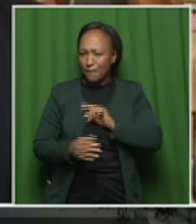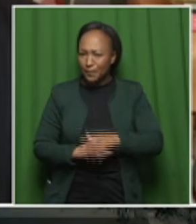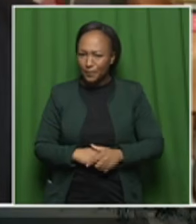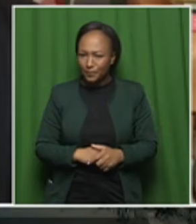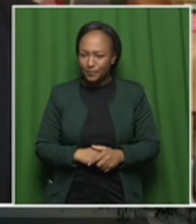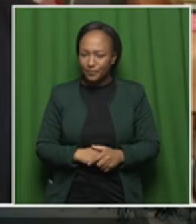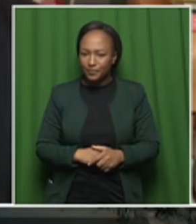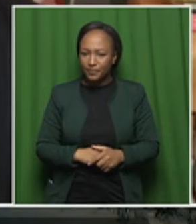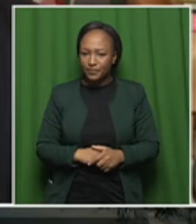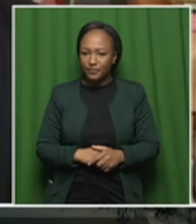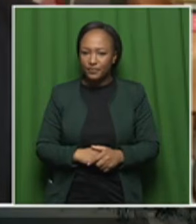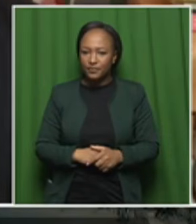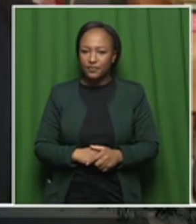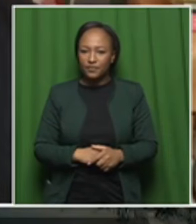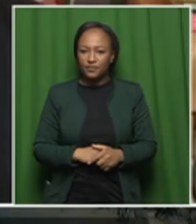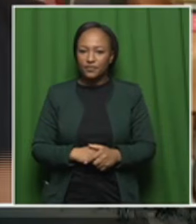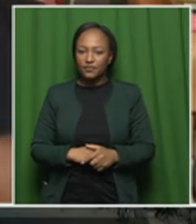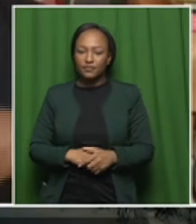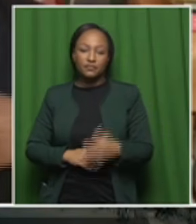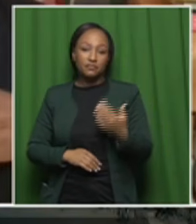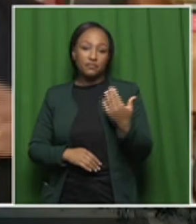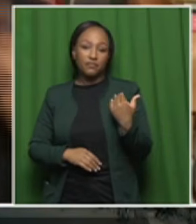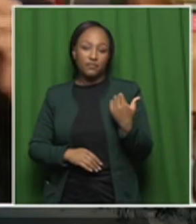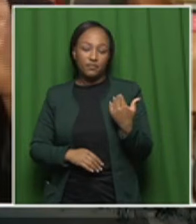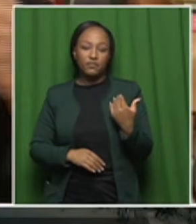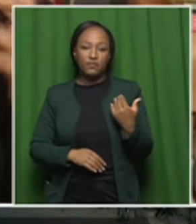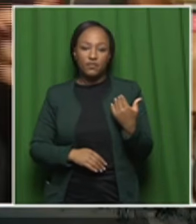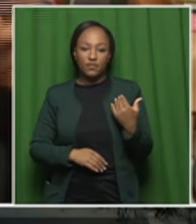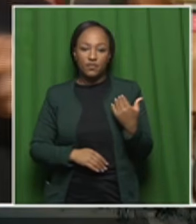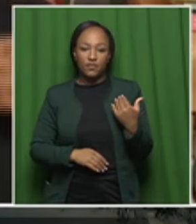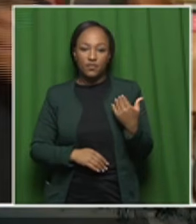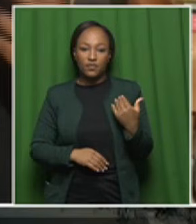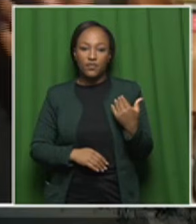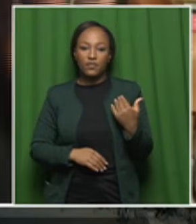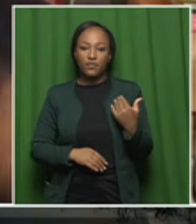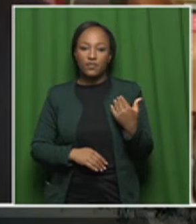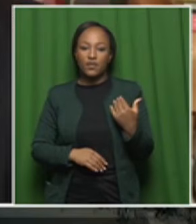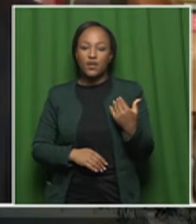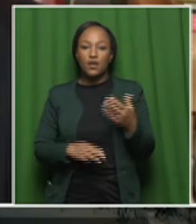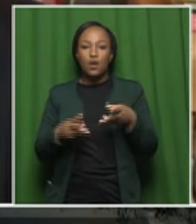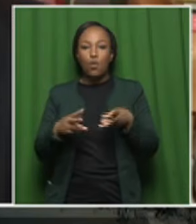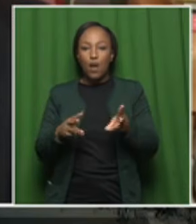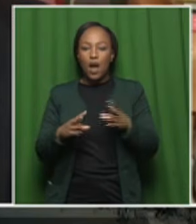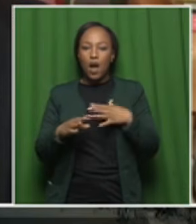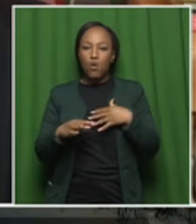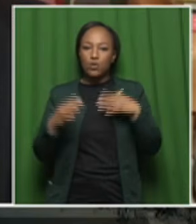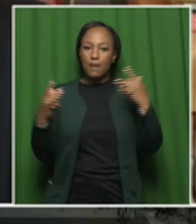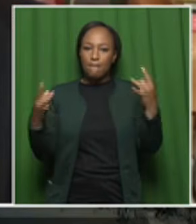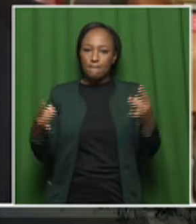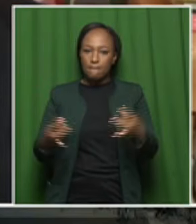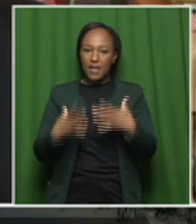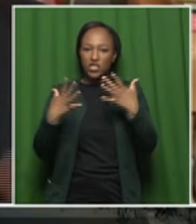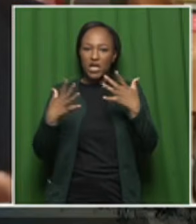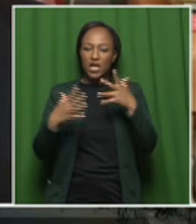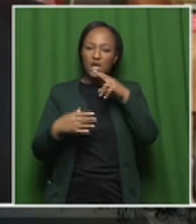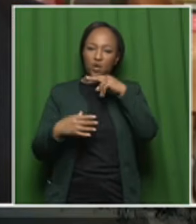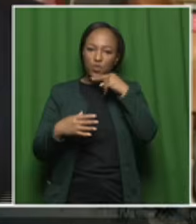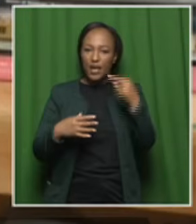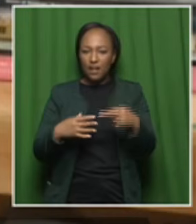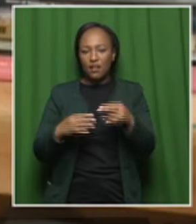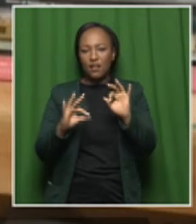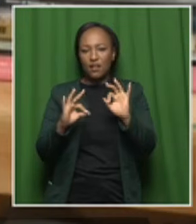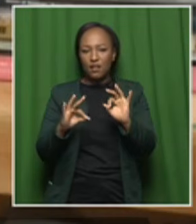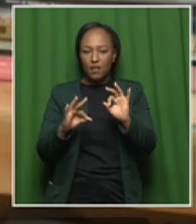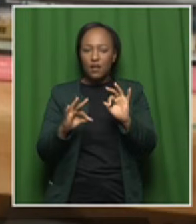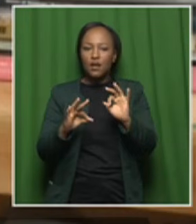So previously, I was more interested in the way we've used magical realism and telling our